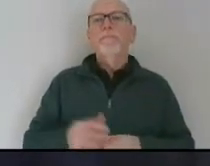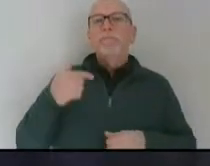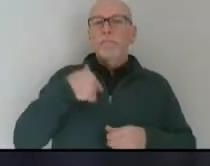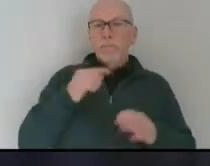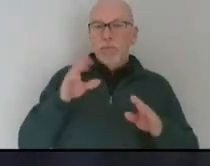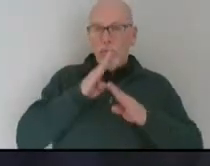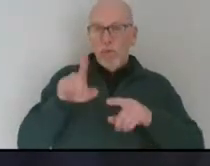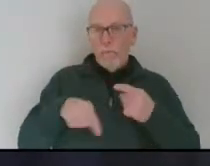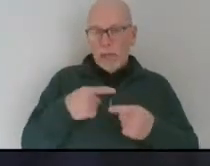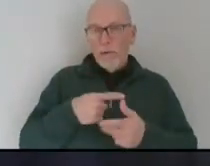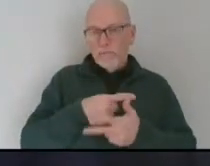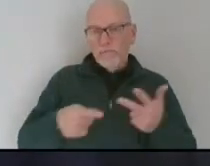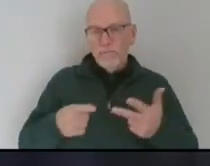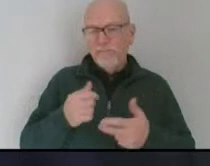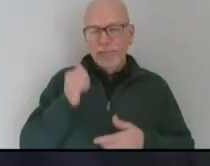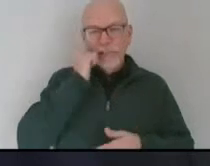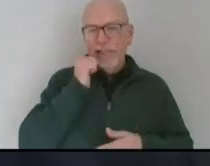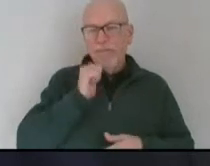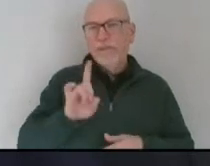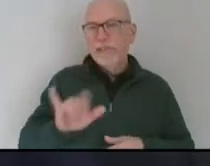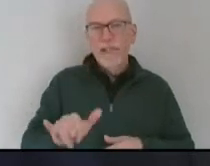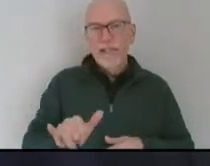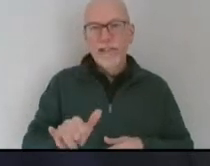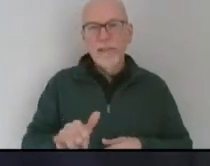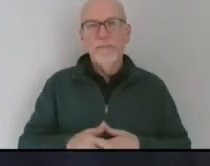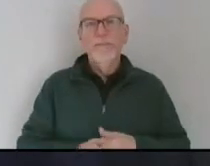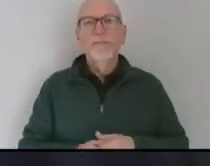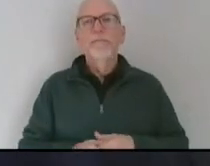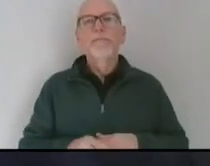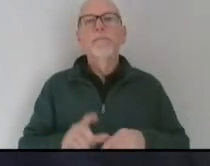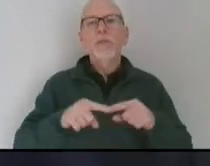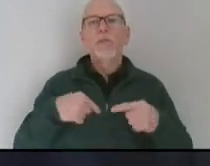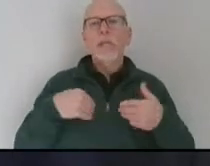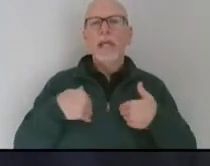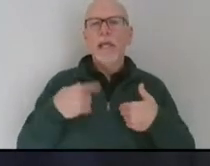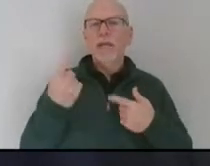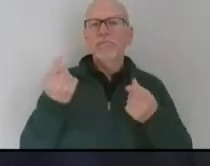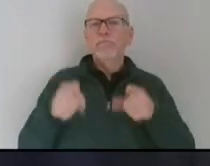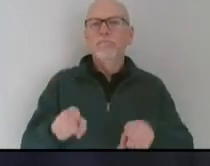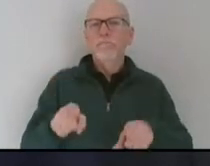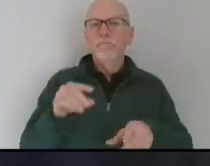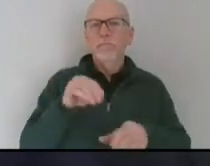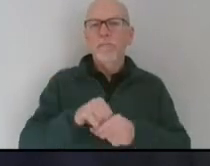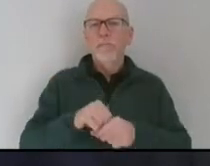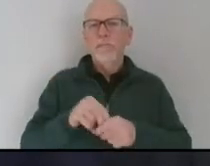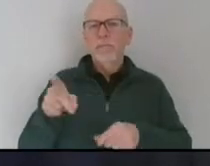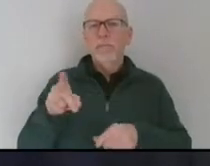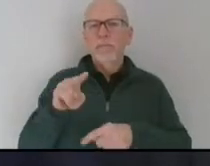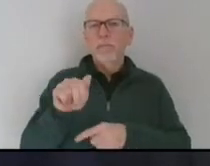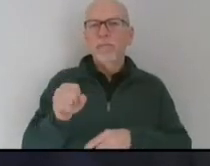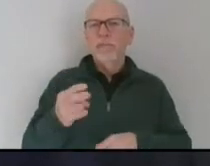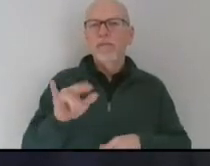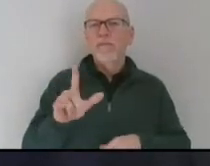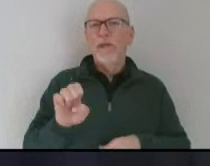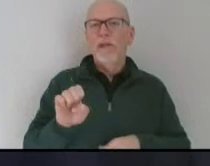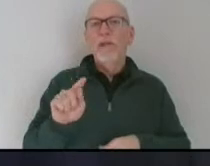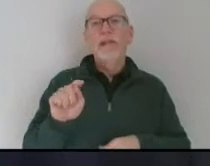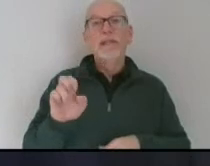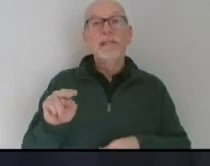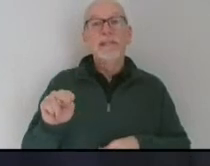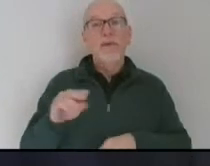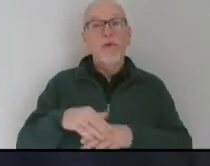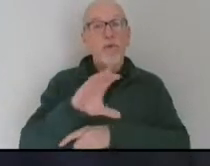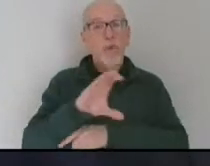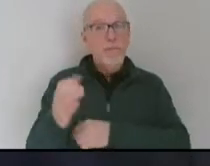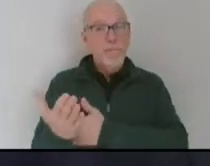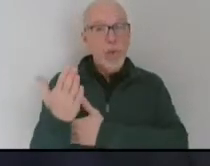these things every minute of every single day. But we had an event in Nashville, Tennessee on Christmas morning that has